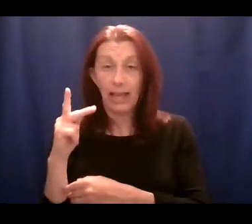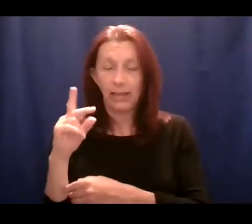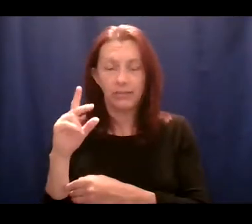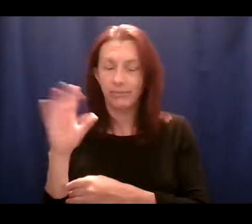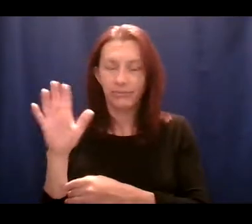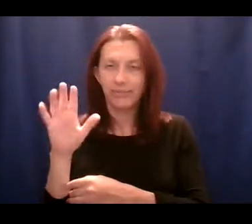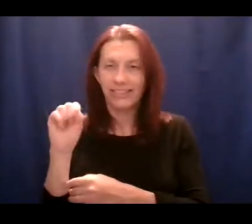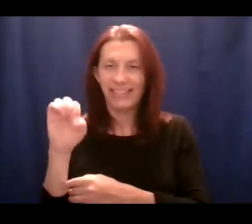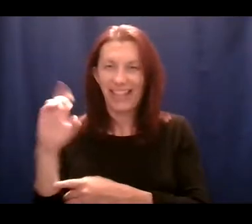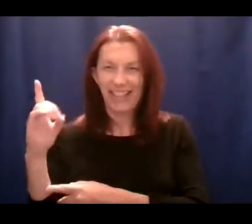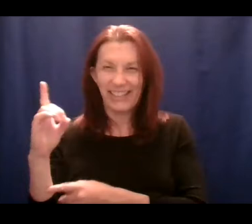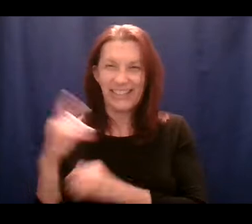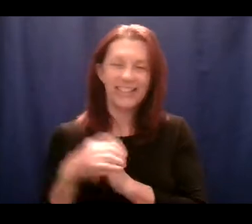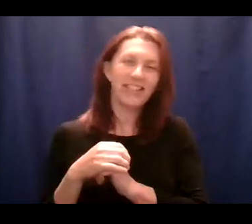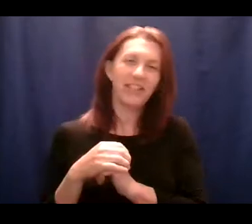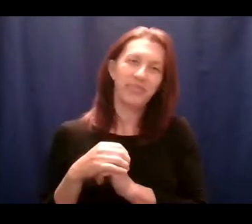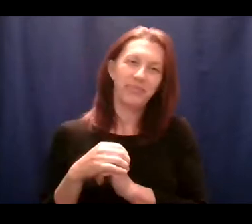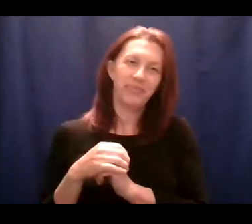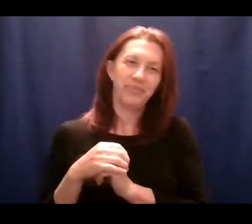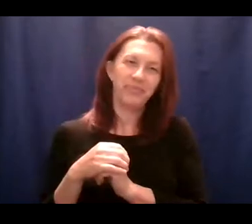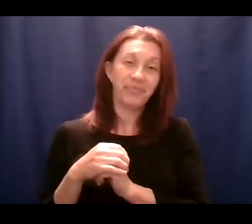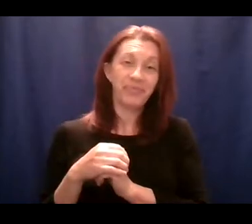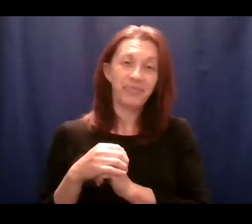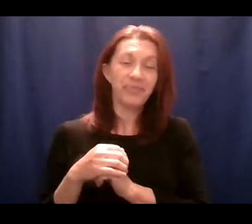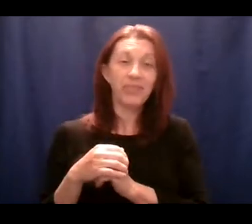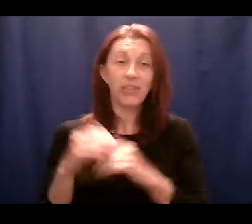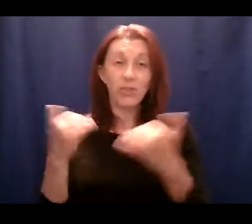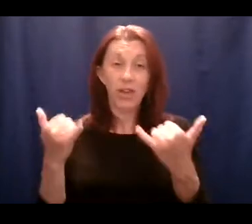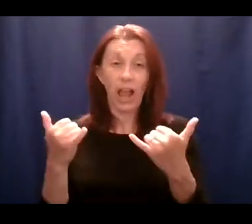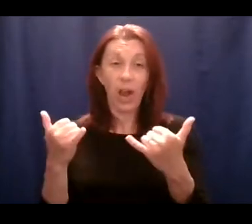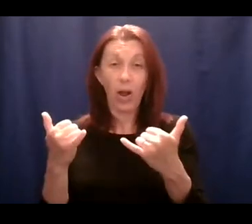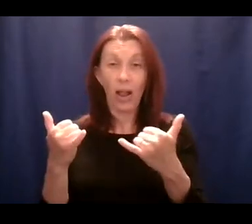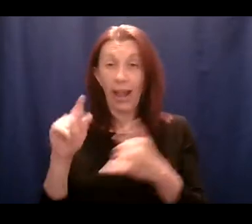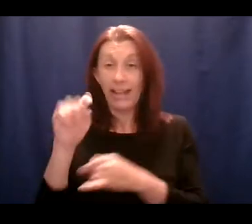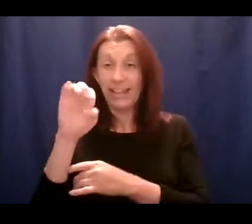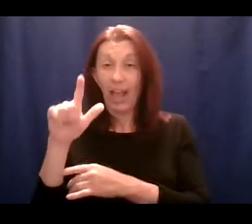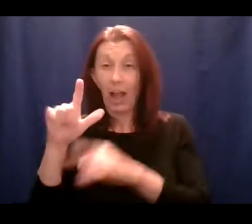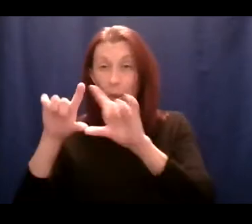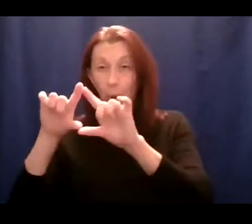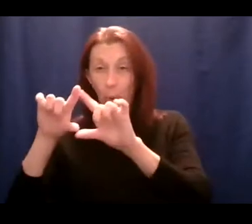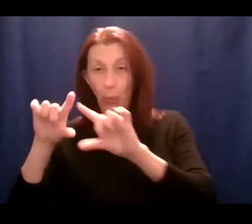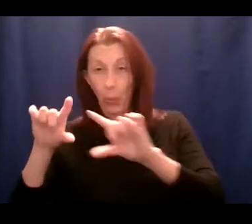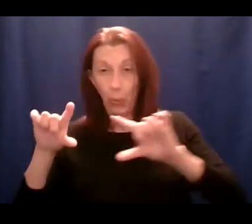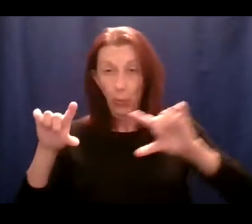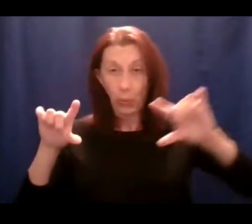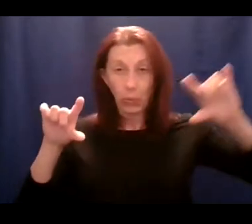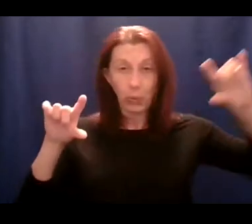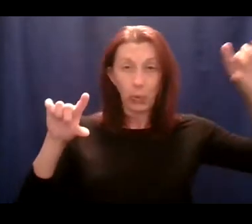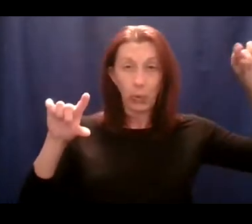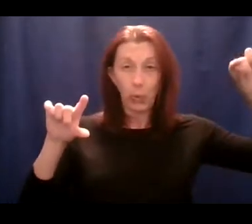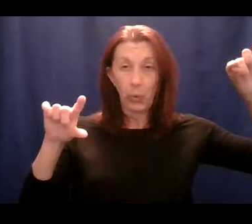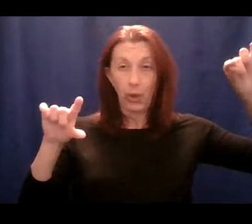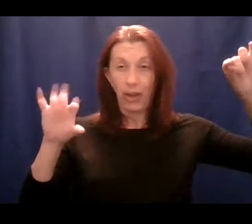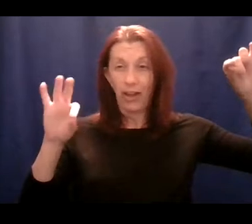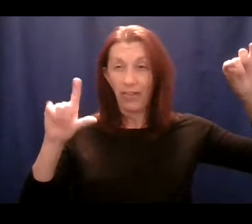bottom, has this really long, flat tail. There are other clues on some of our sharks besides